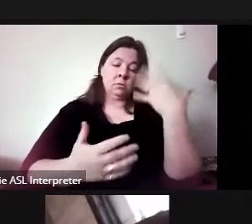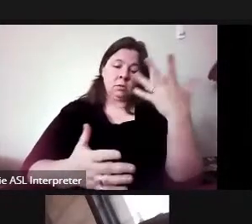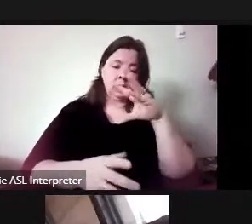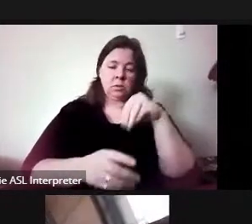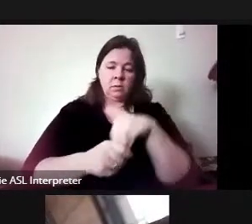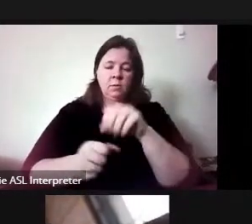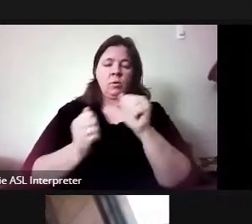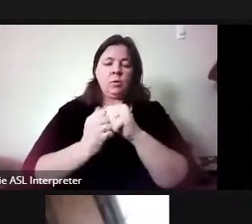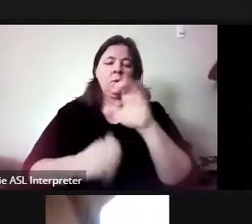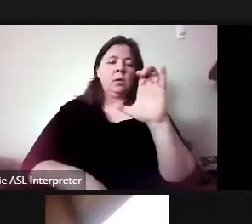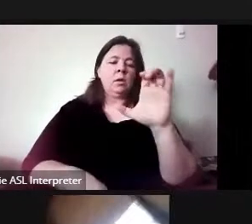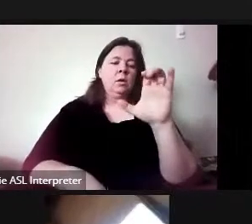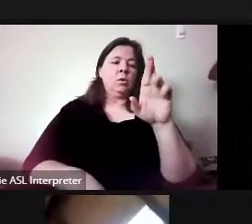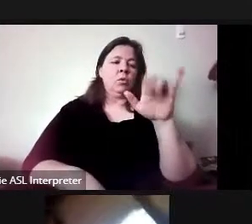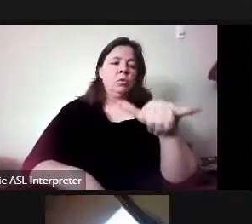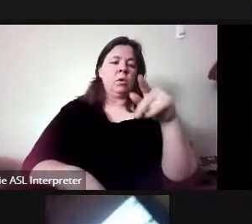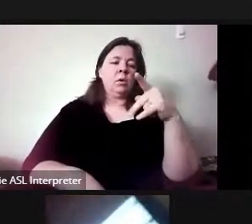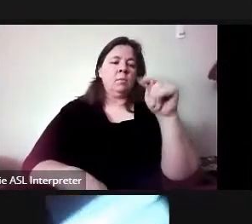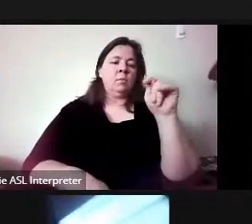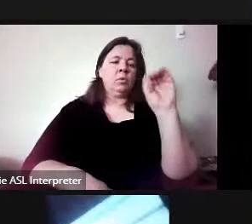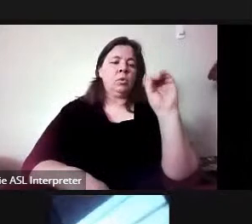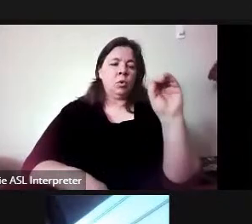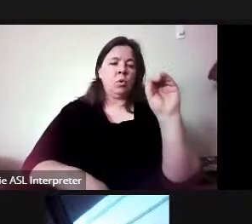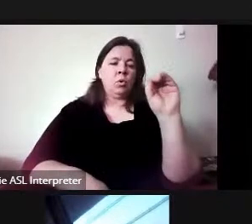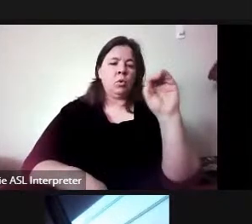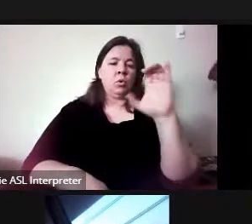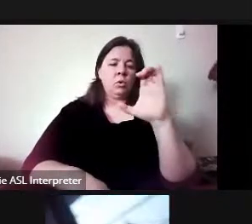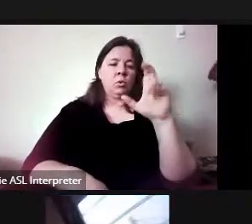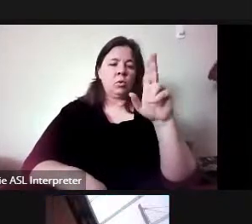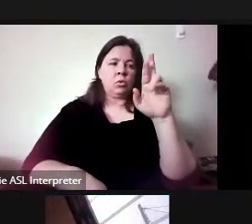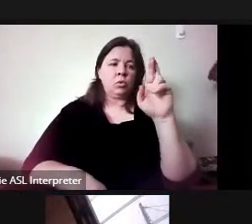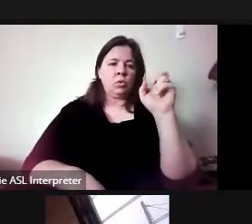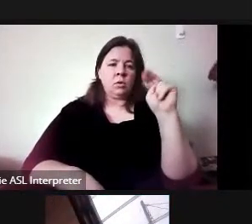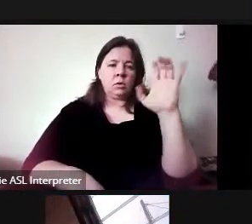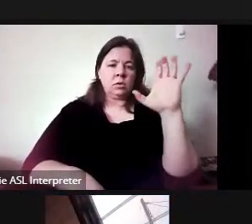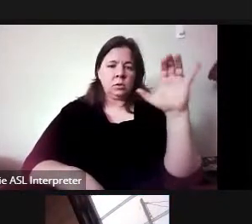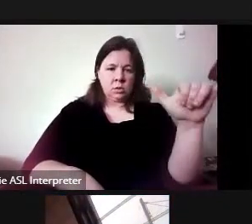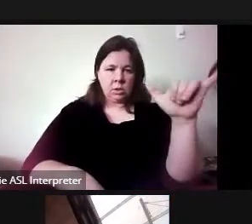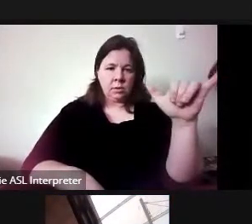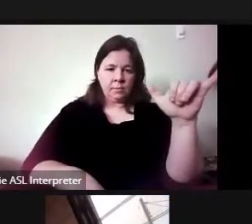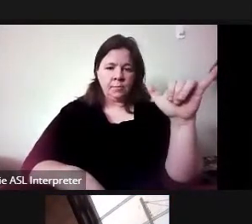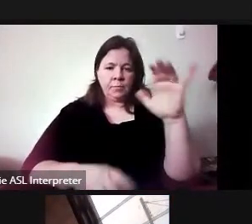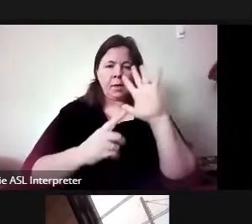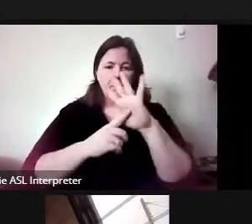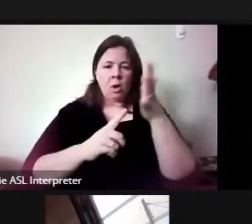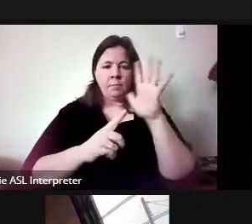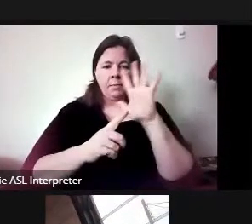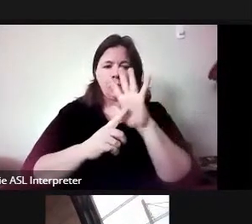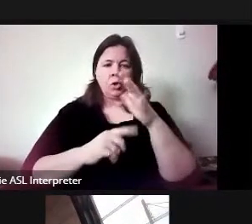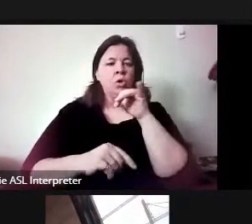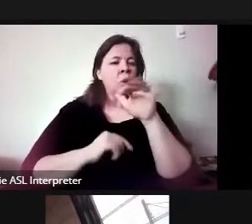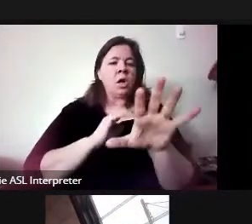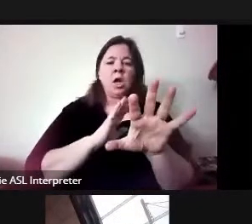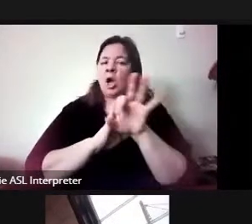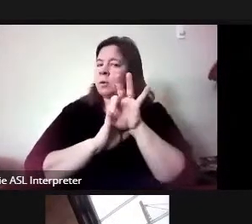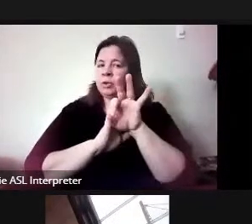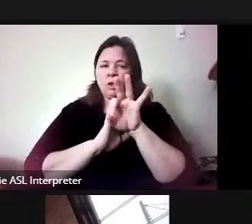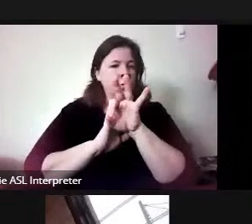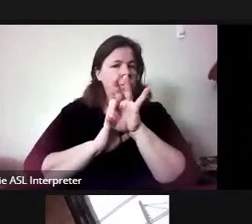with cryptocurrency, and Dash is a very popular cryptocurrency, but it is not an option